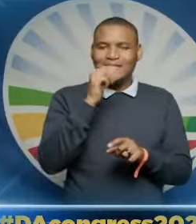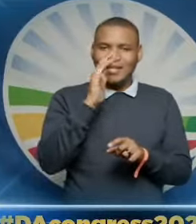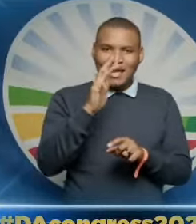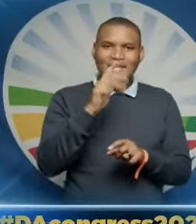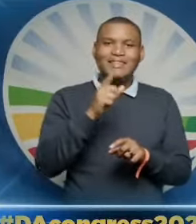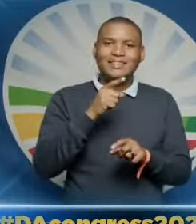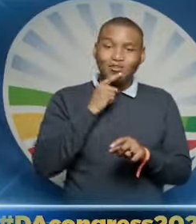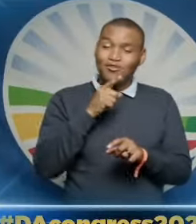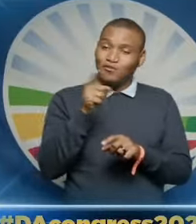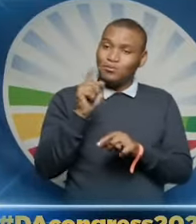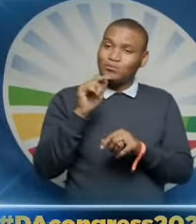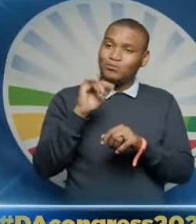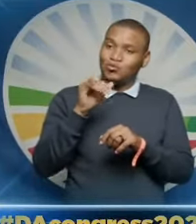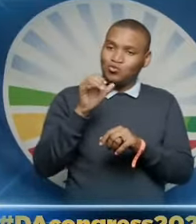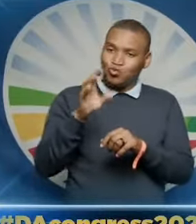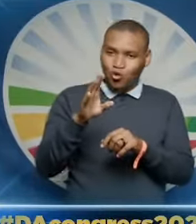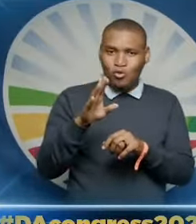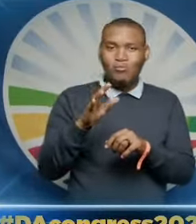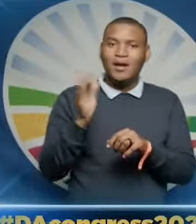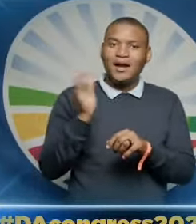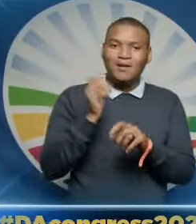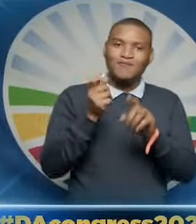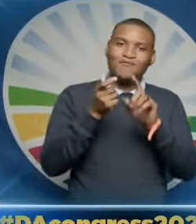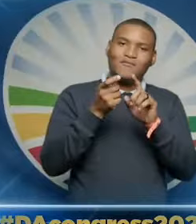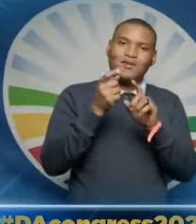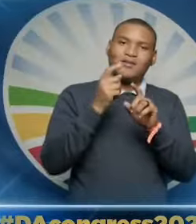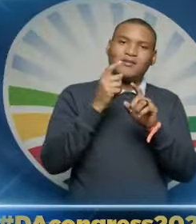169,000 of those 169,000 jobs,